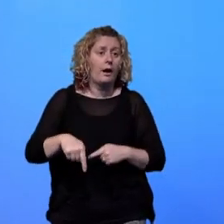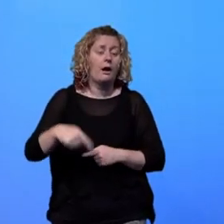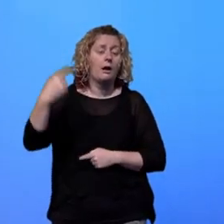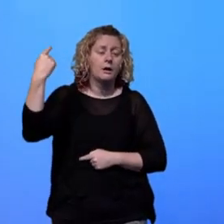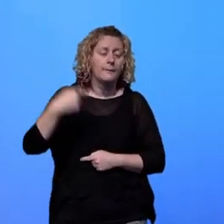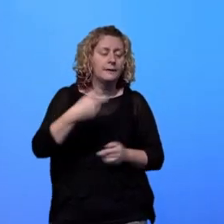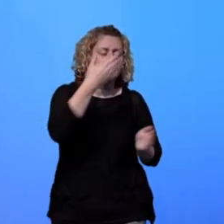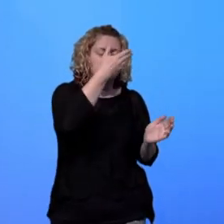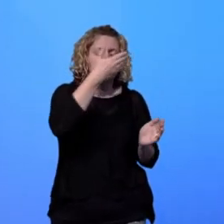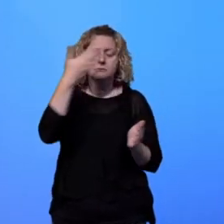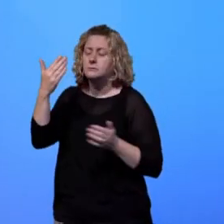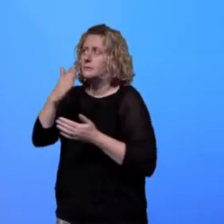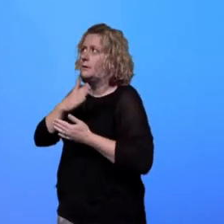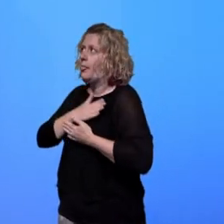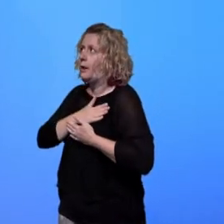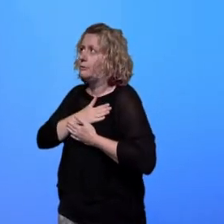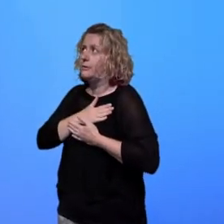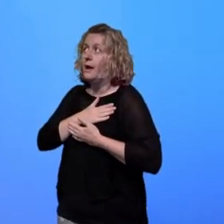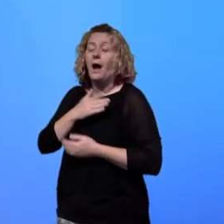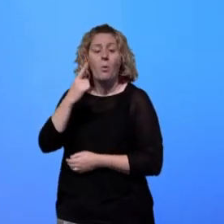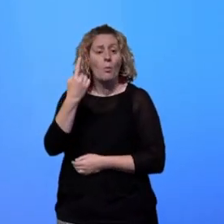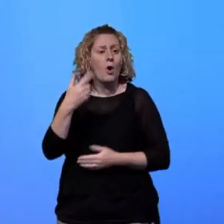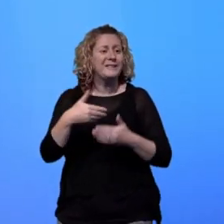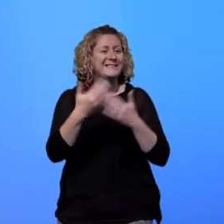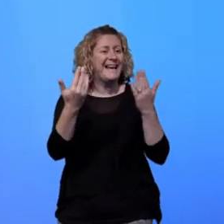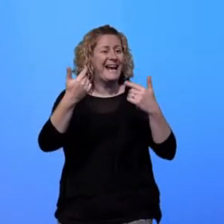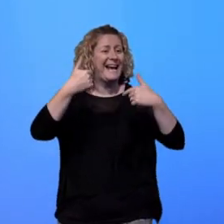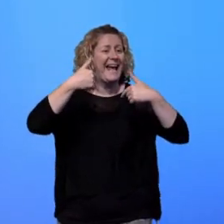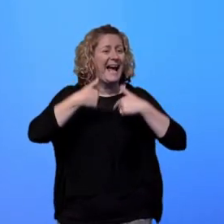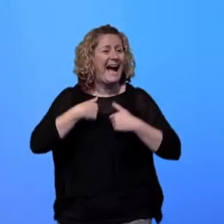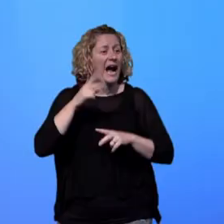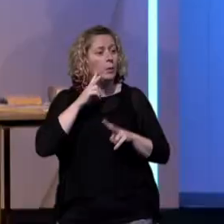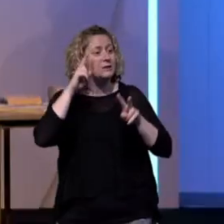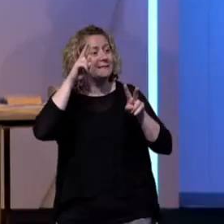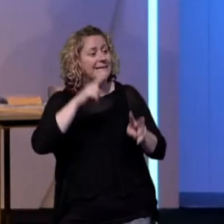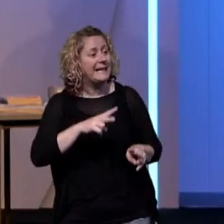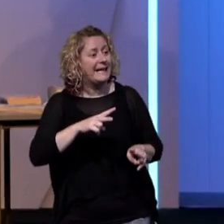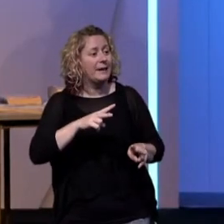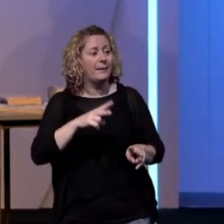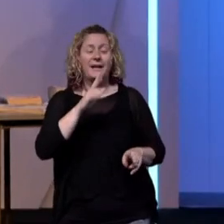and he'll say, Rico Tice, it's good to see you. You've been on my mind a very long time.